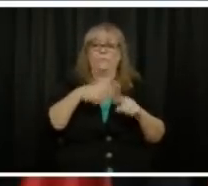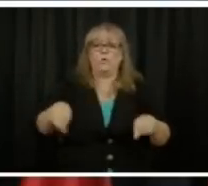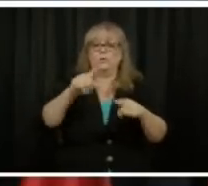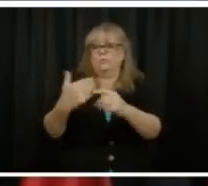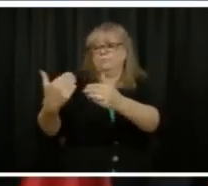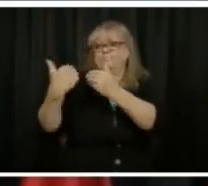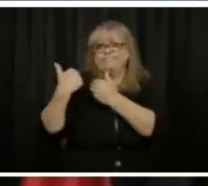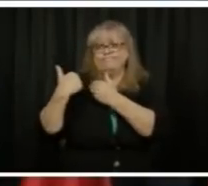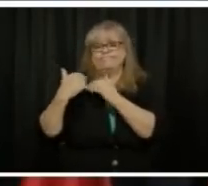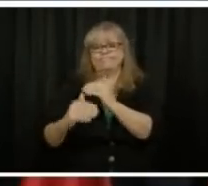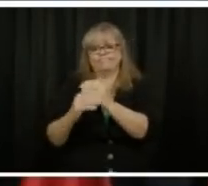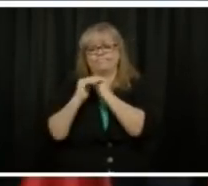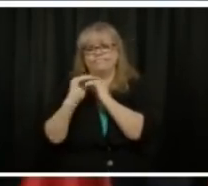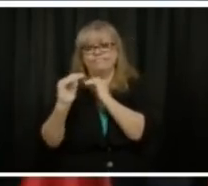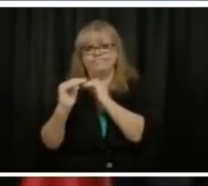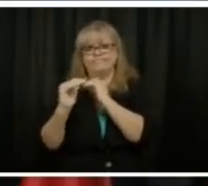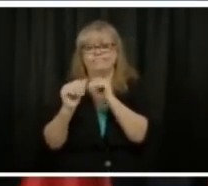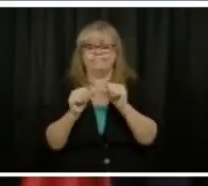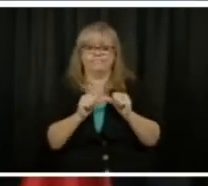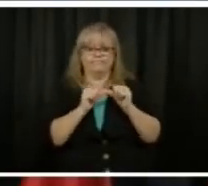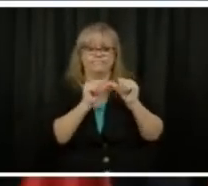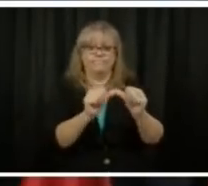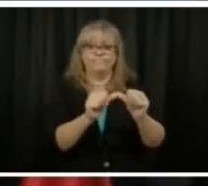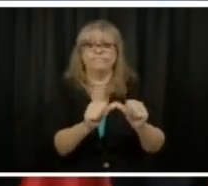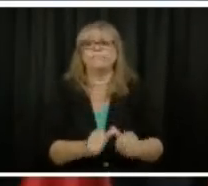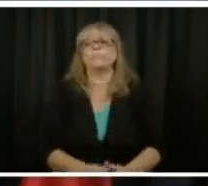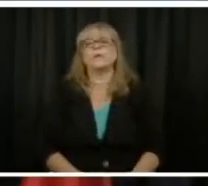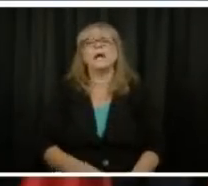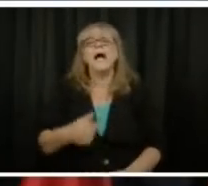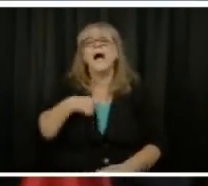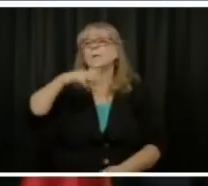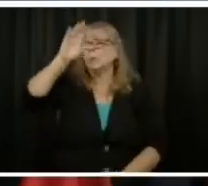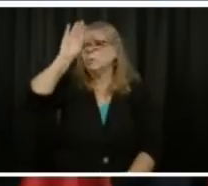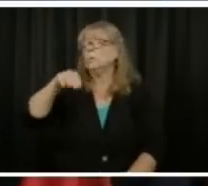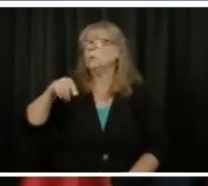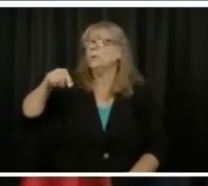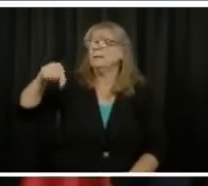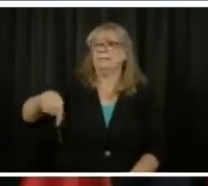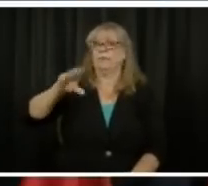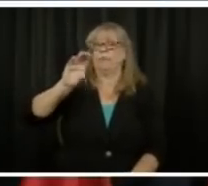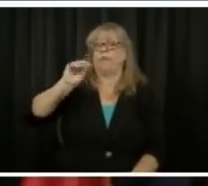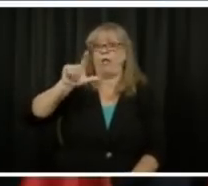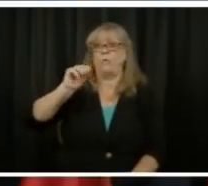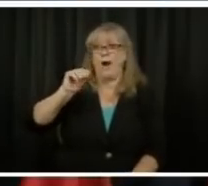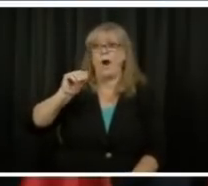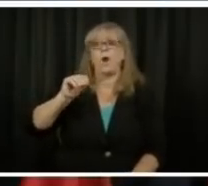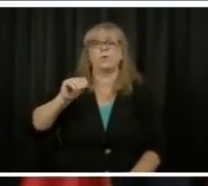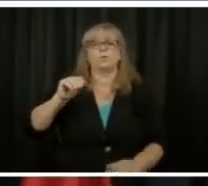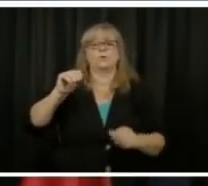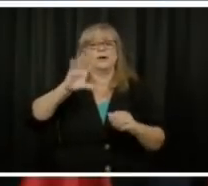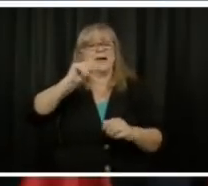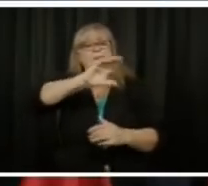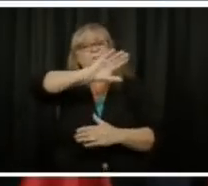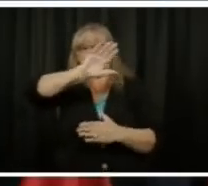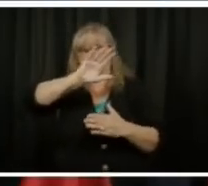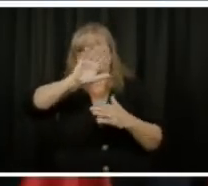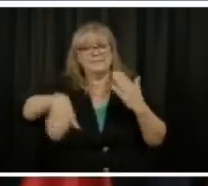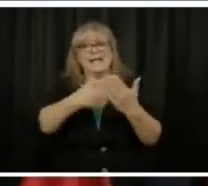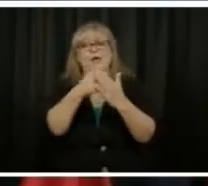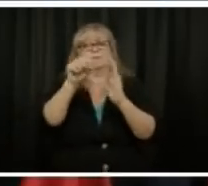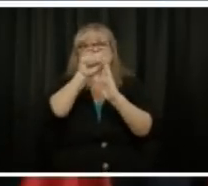weeks and months. And I know that Coloradans across our entire state, across every age category,